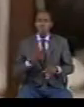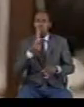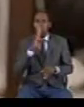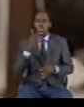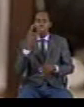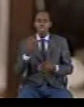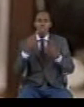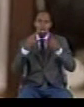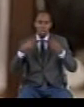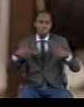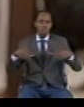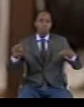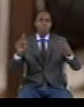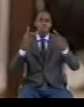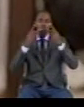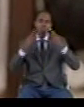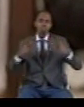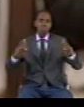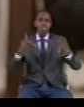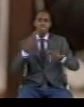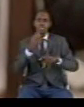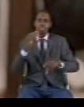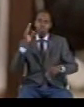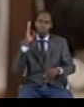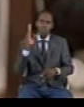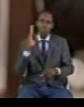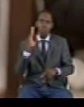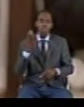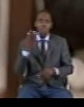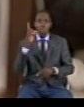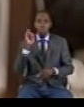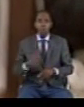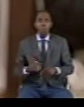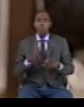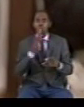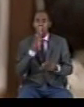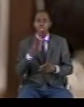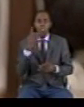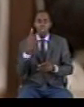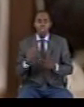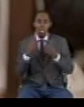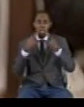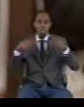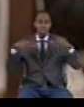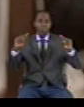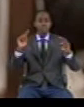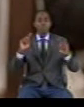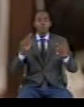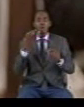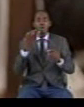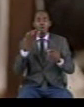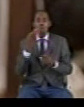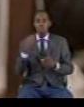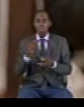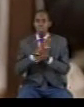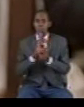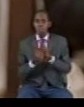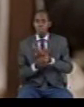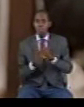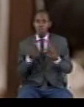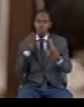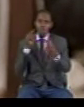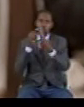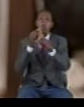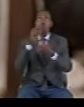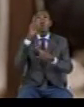proclamation. There must be the preaching. There must be the declaration of repentance toward